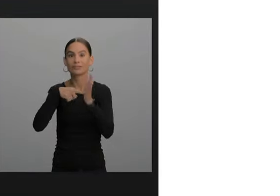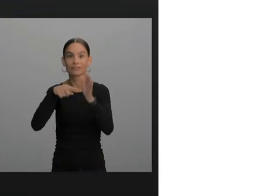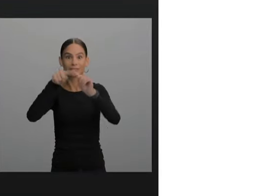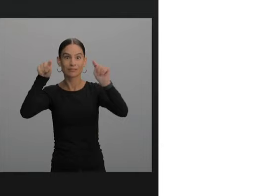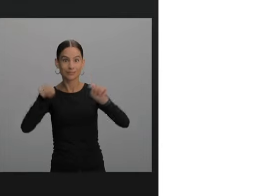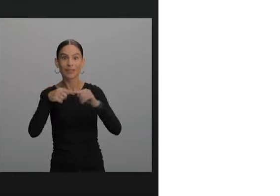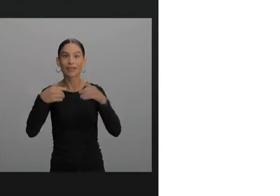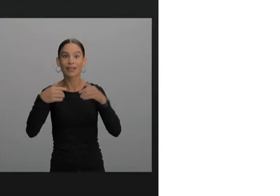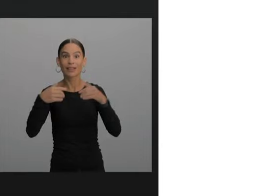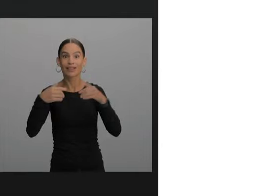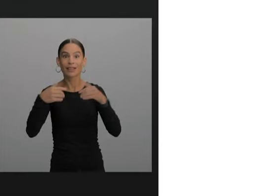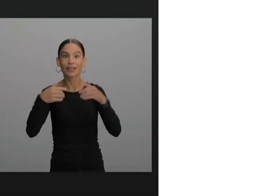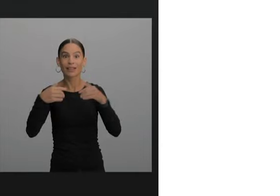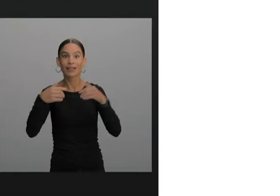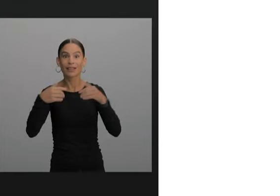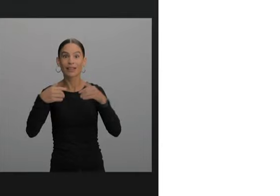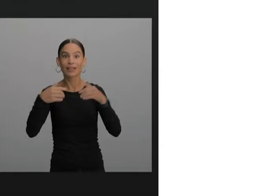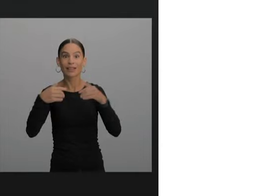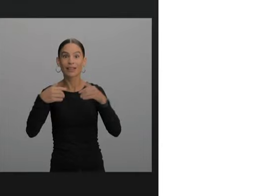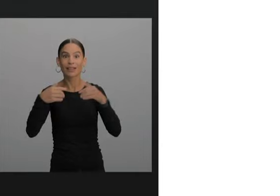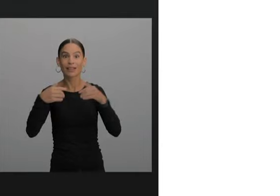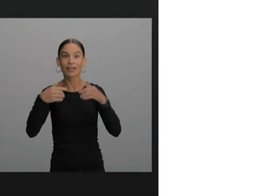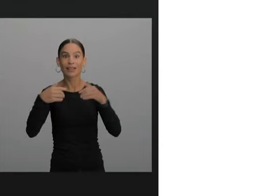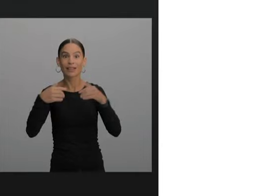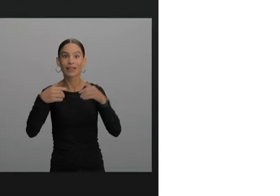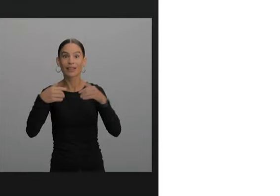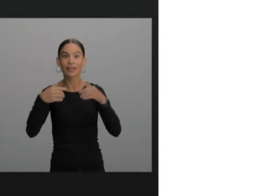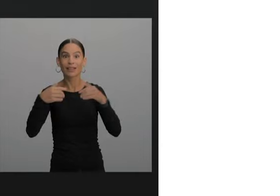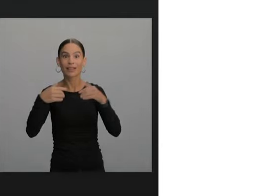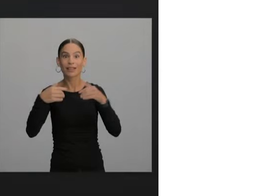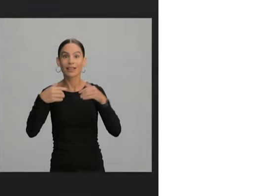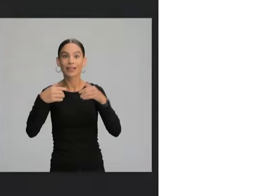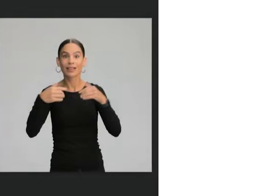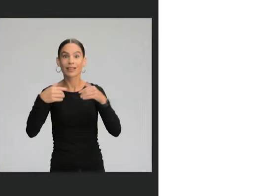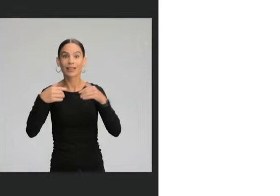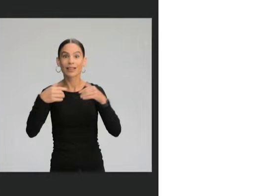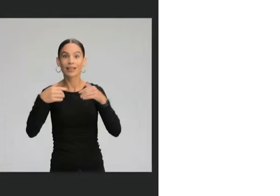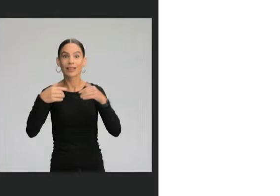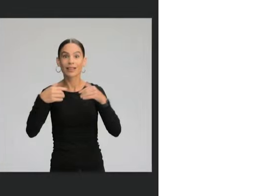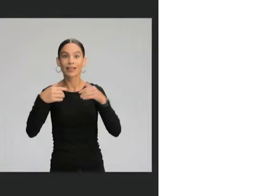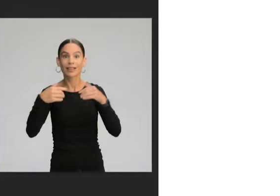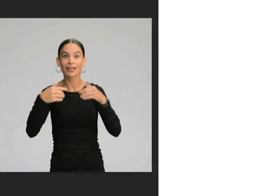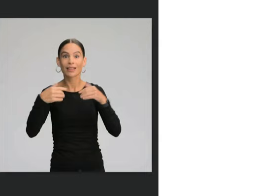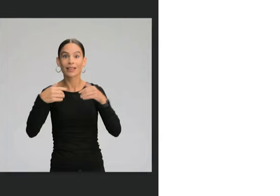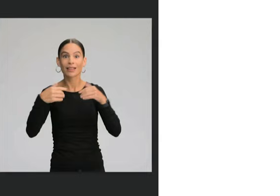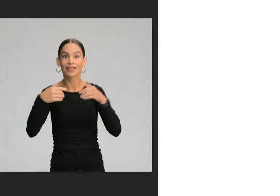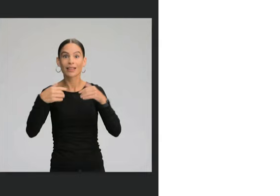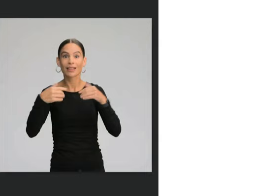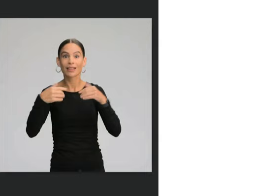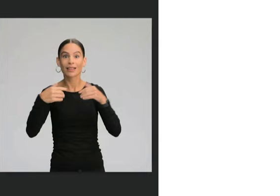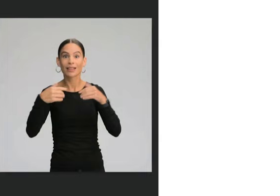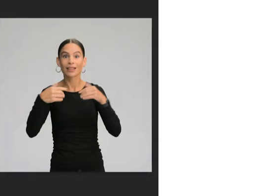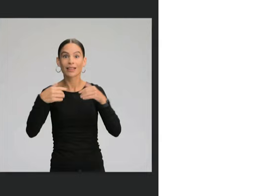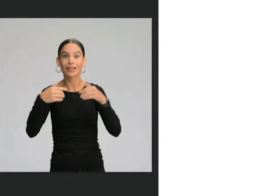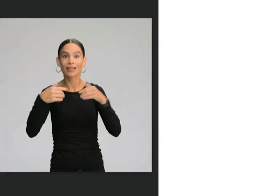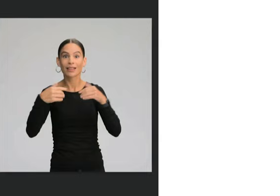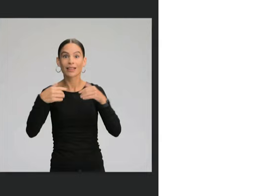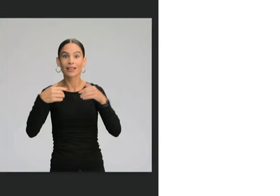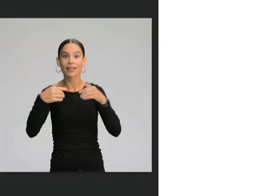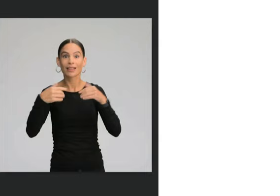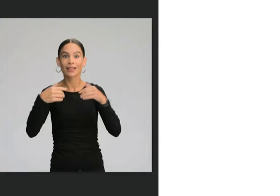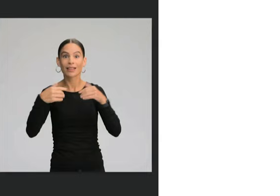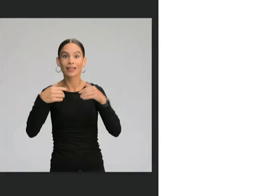supports 1200 nits peak. Okay, I'm legit excited about this. Basically, what they're saying is that 2 million to 1 contrast ratio and 1200 nits